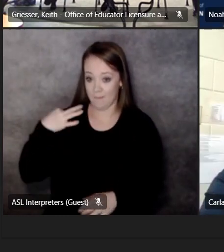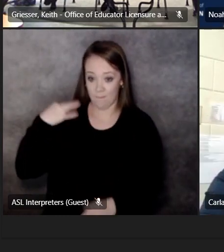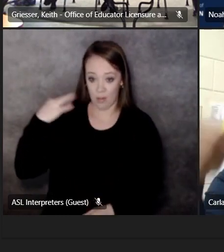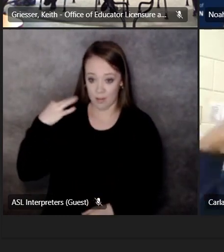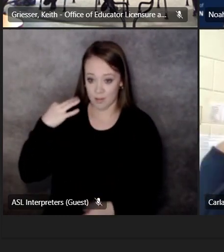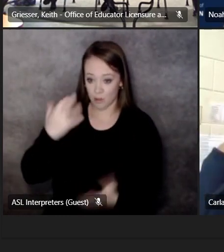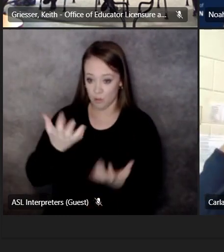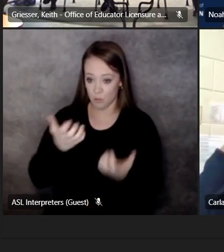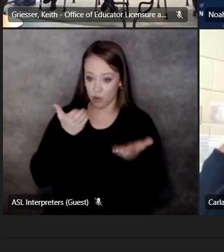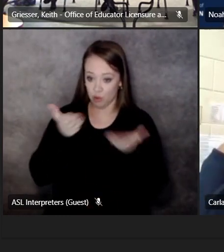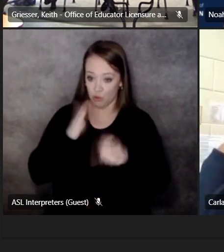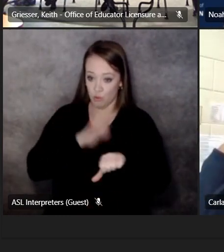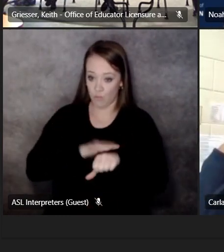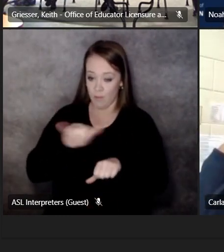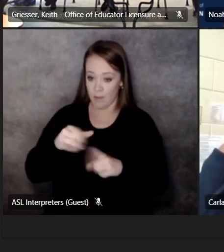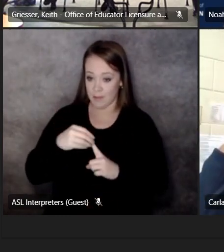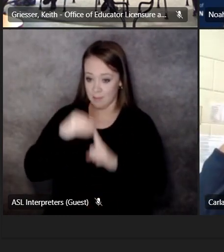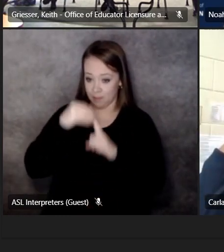on this special committee.